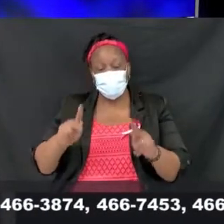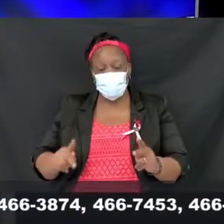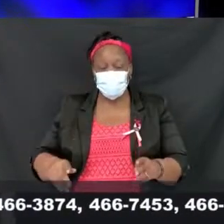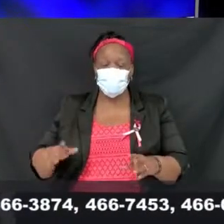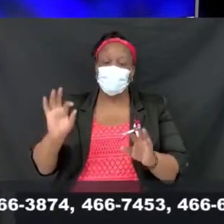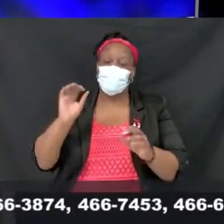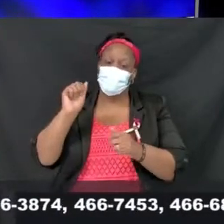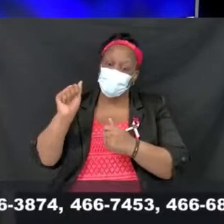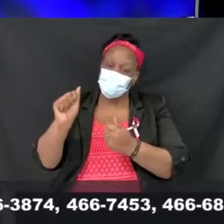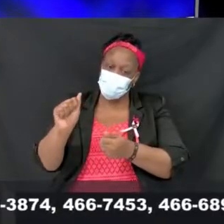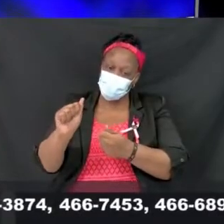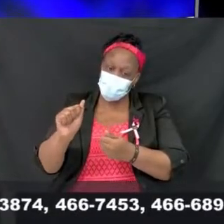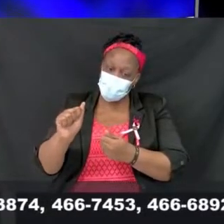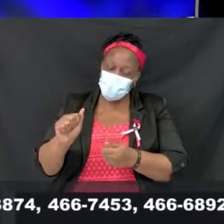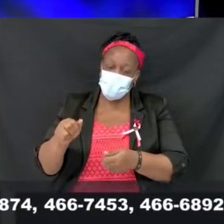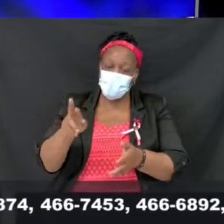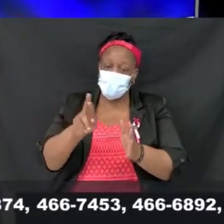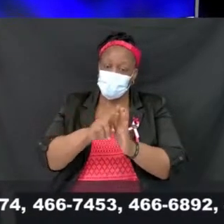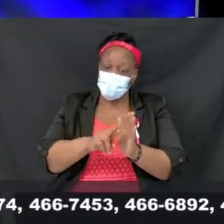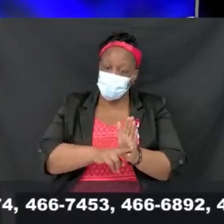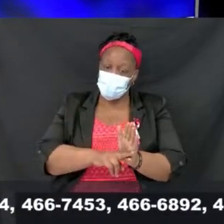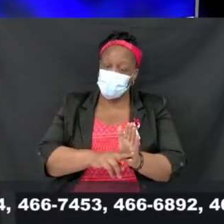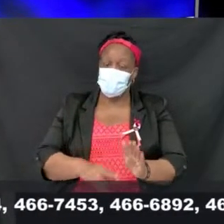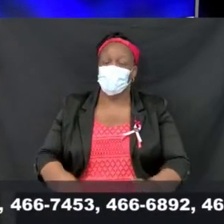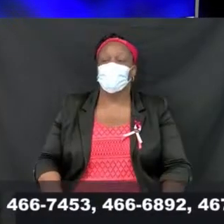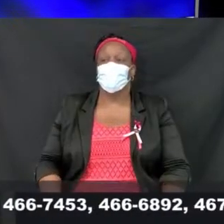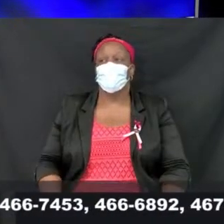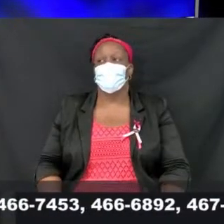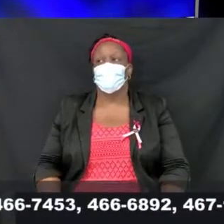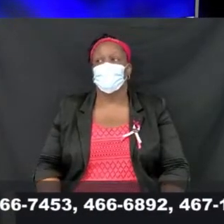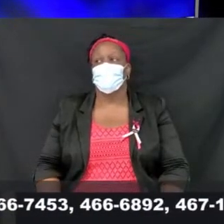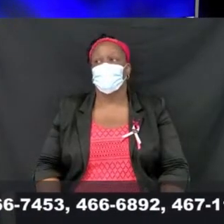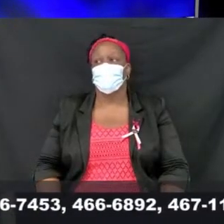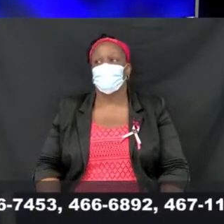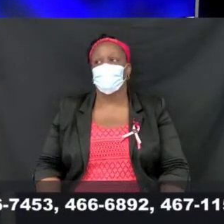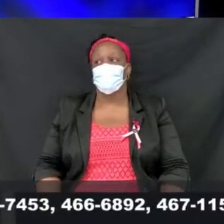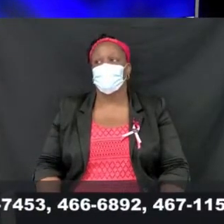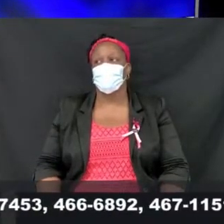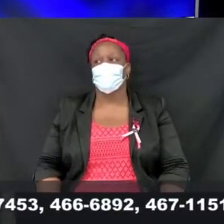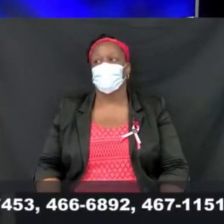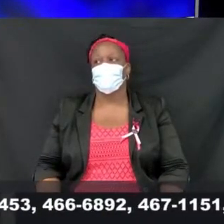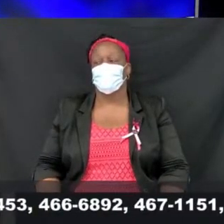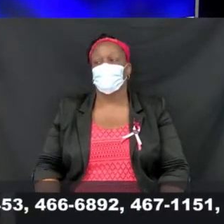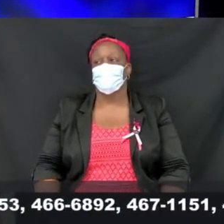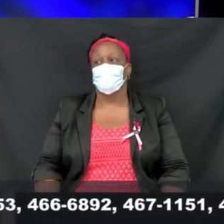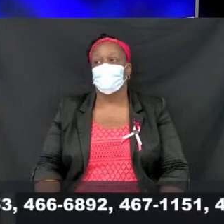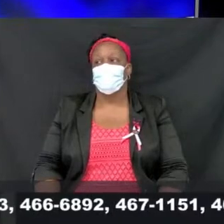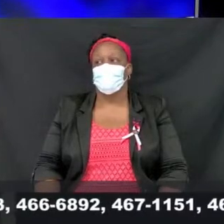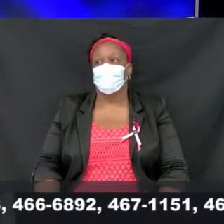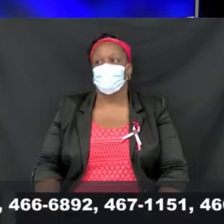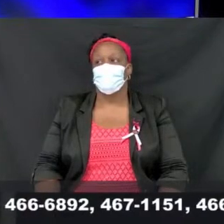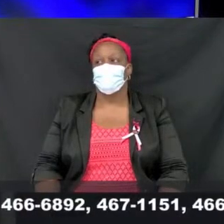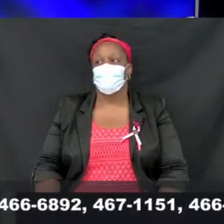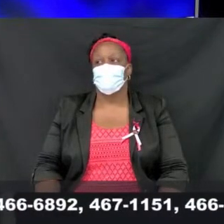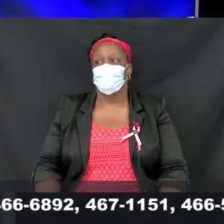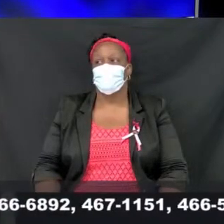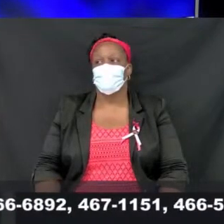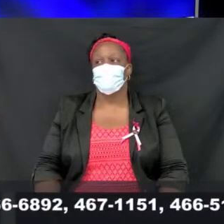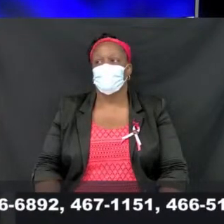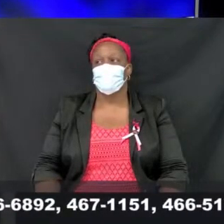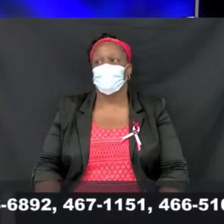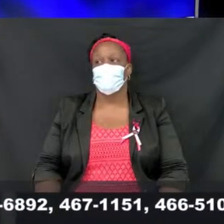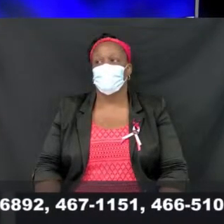For example, traveling overseas, engaging with other persons, then before we started the vaccination process and